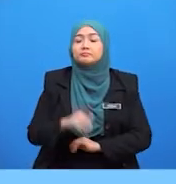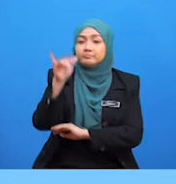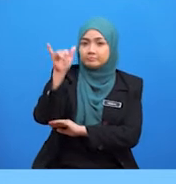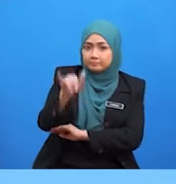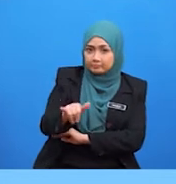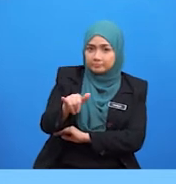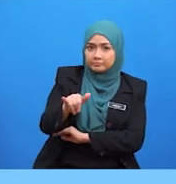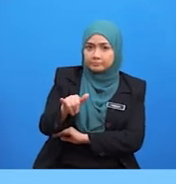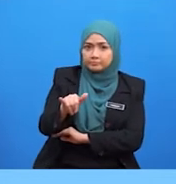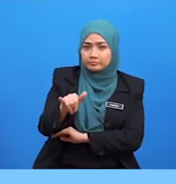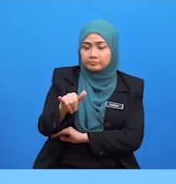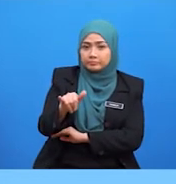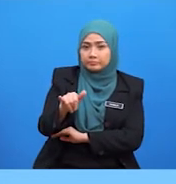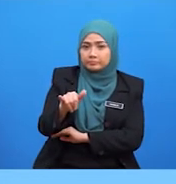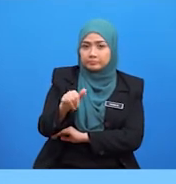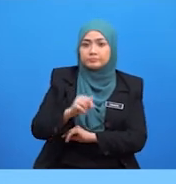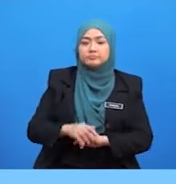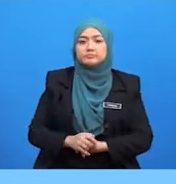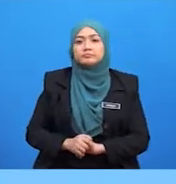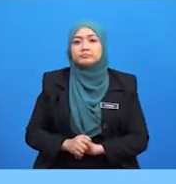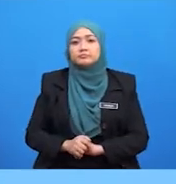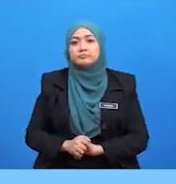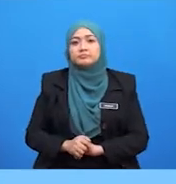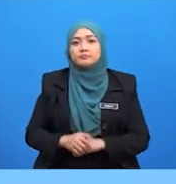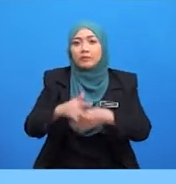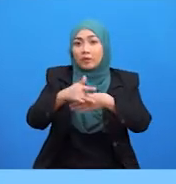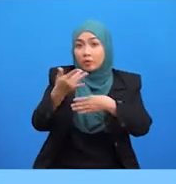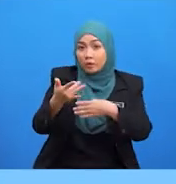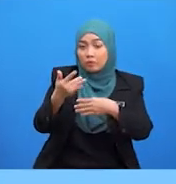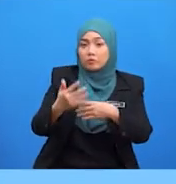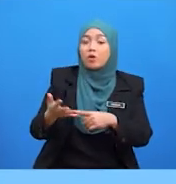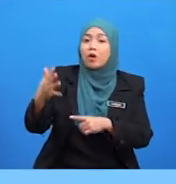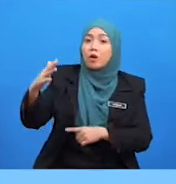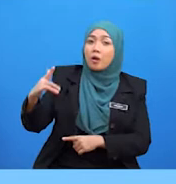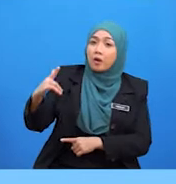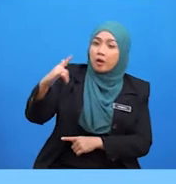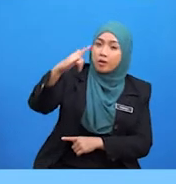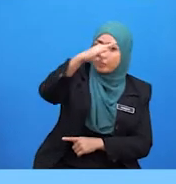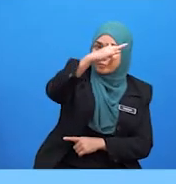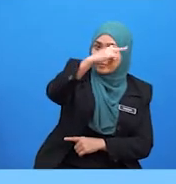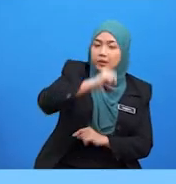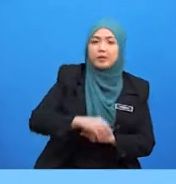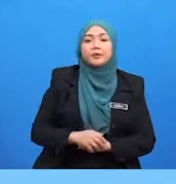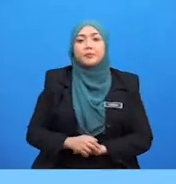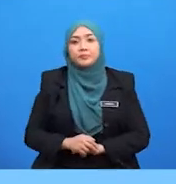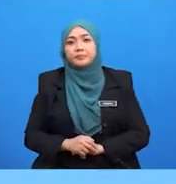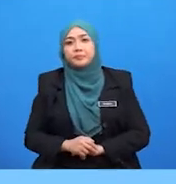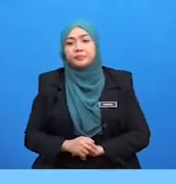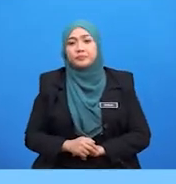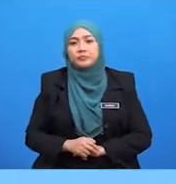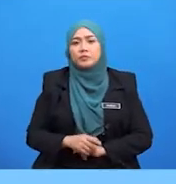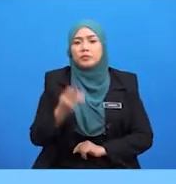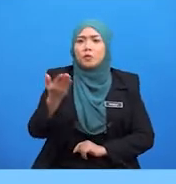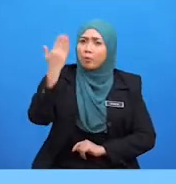And yes, what you saw earlier was the aeroplane back in those